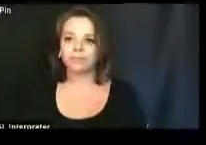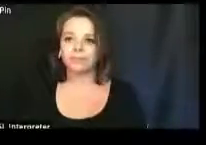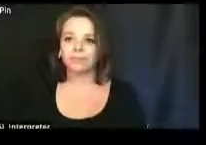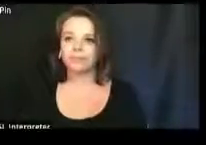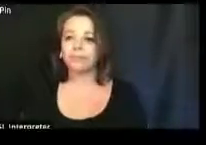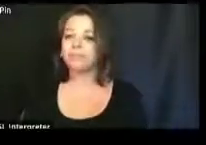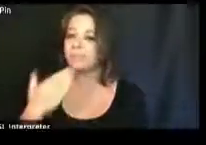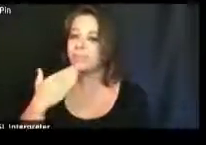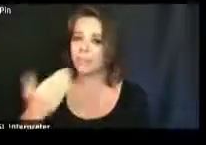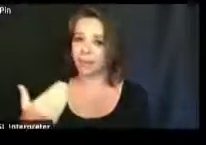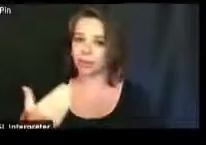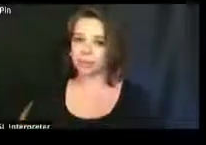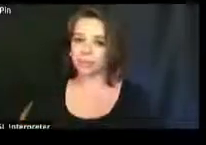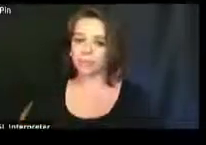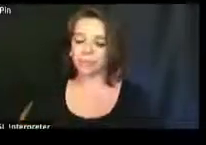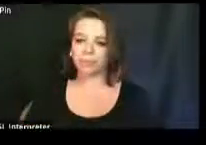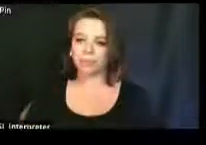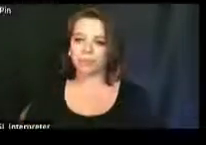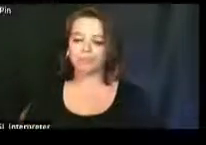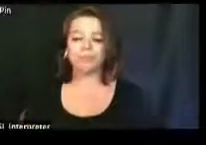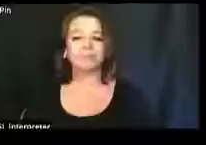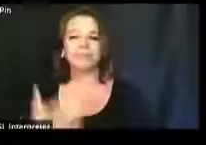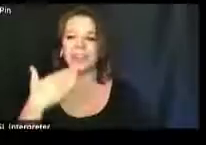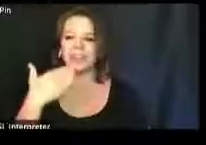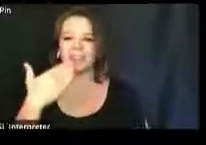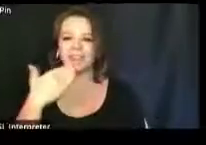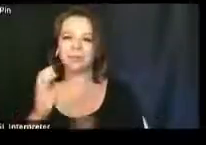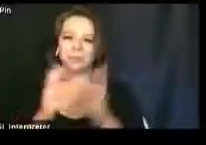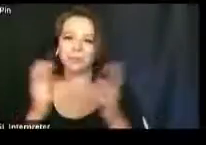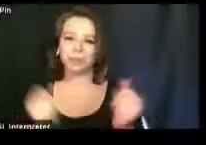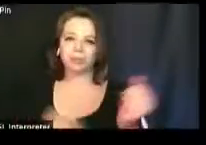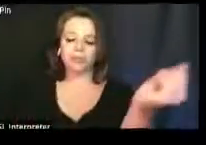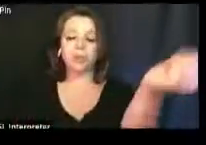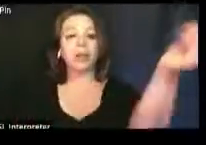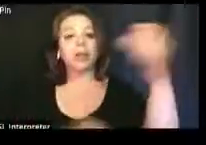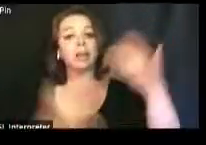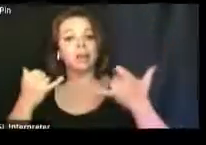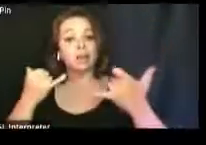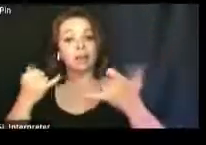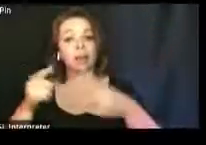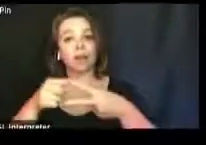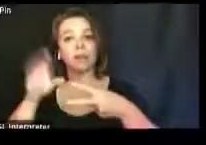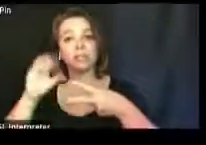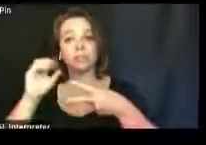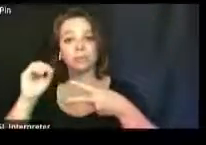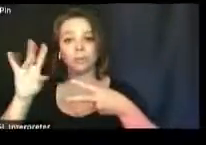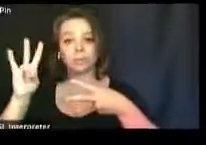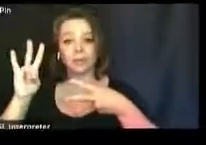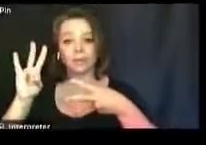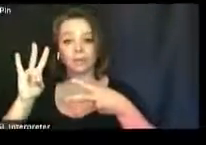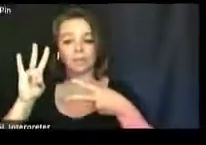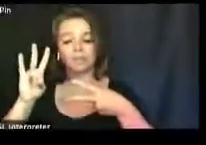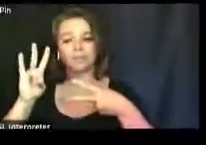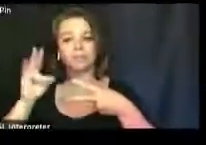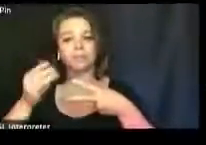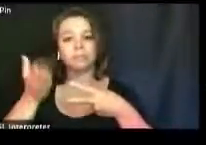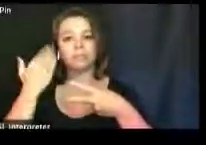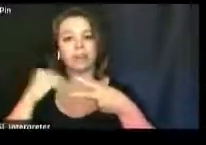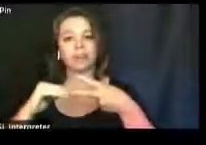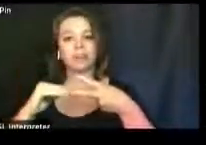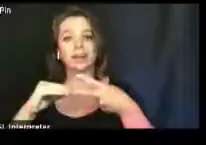Thank you. Thank you so much. Right now we will have 007, and up next will